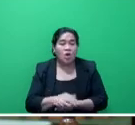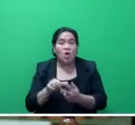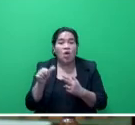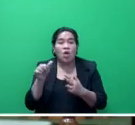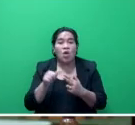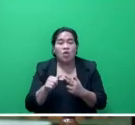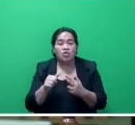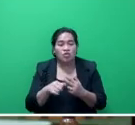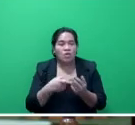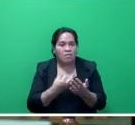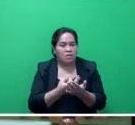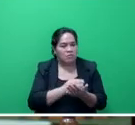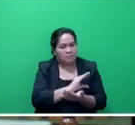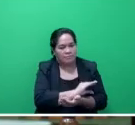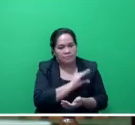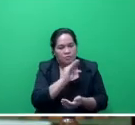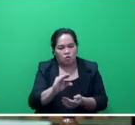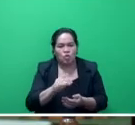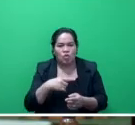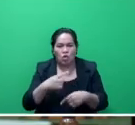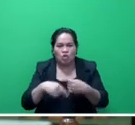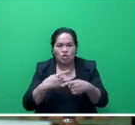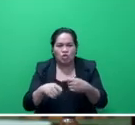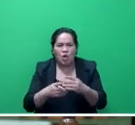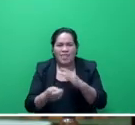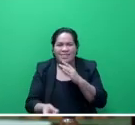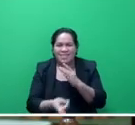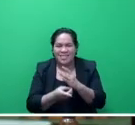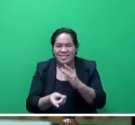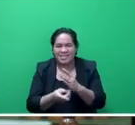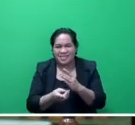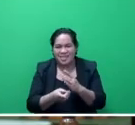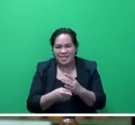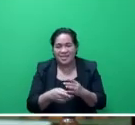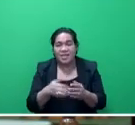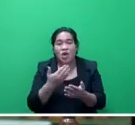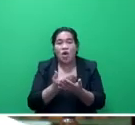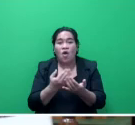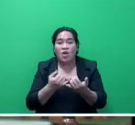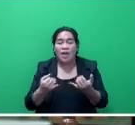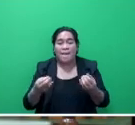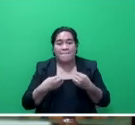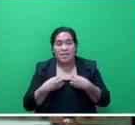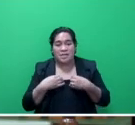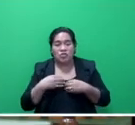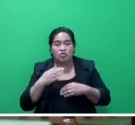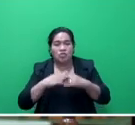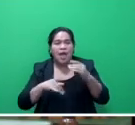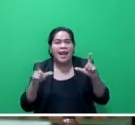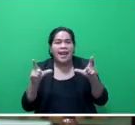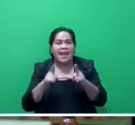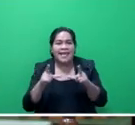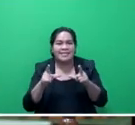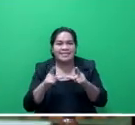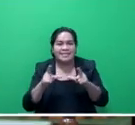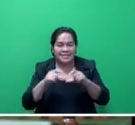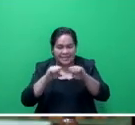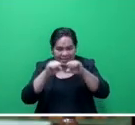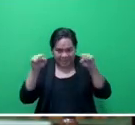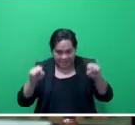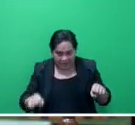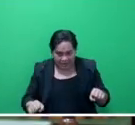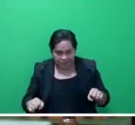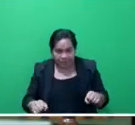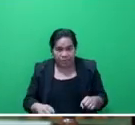continue the digitalization of government services, and $6.7 million for online business construction licensing system. An additional